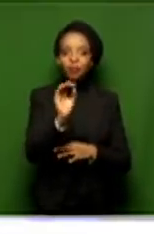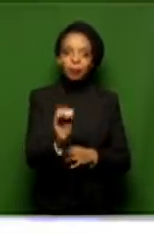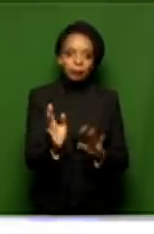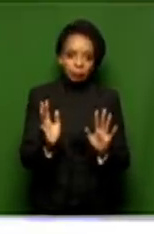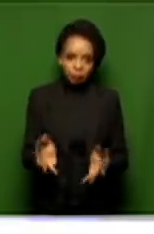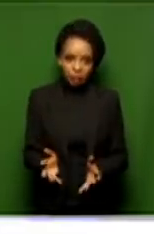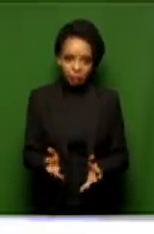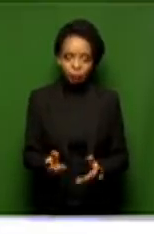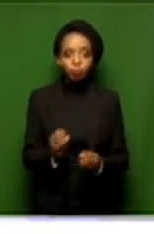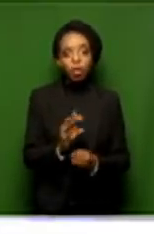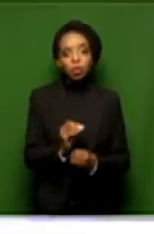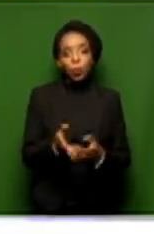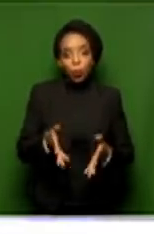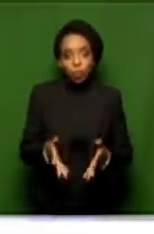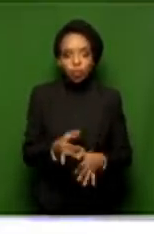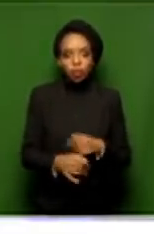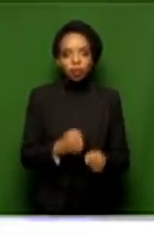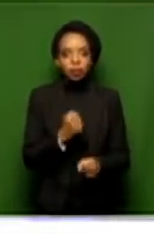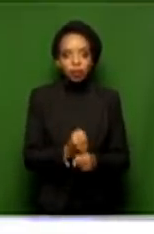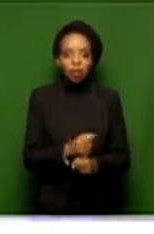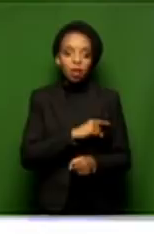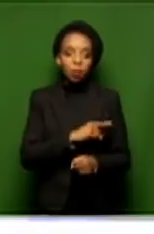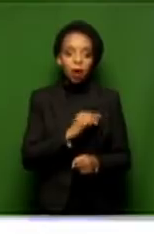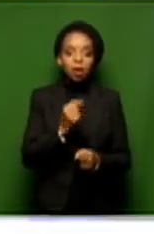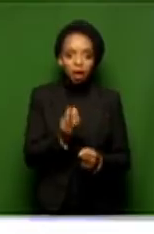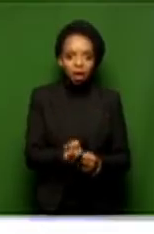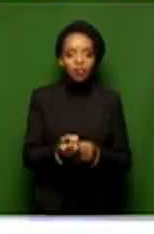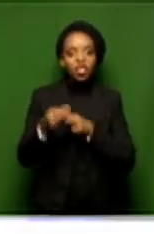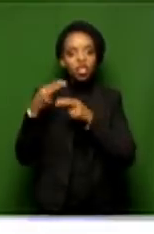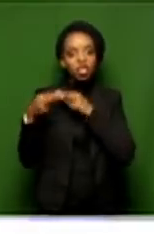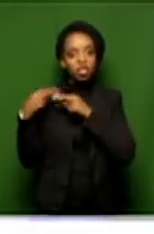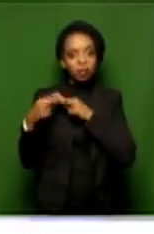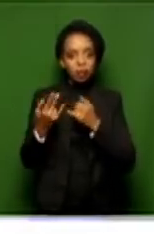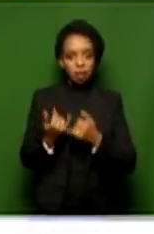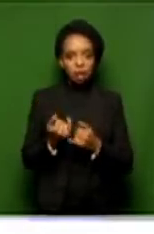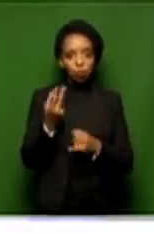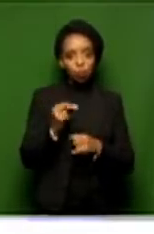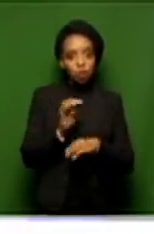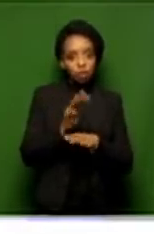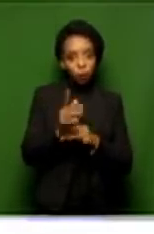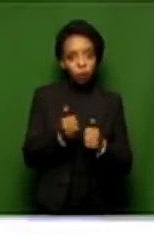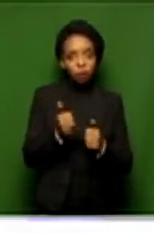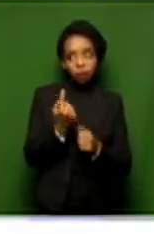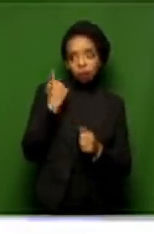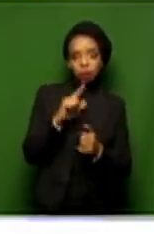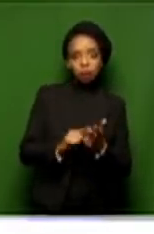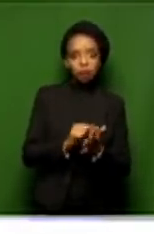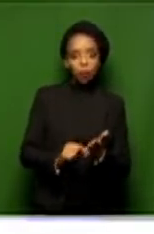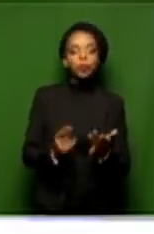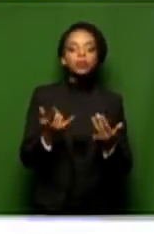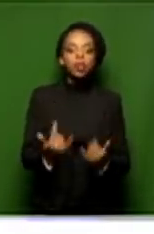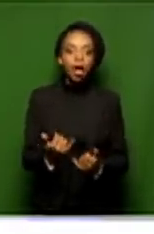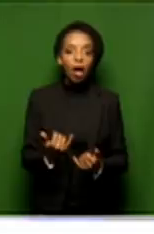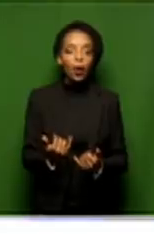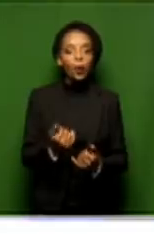So this year they appear to be, because we've got now some history, 2014 and so on and so forth, they appear